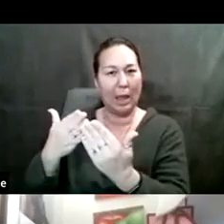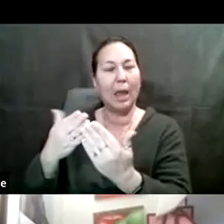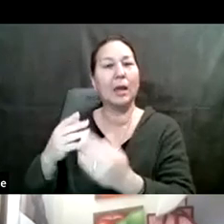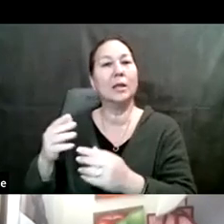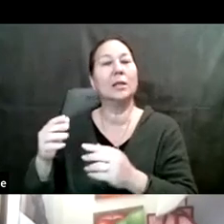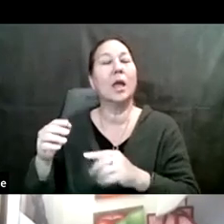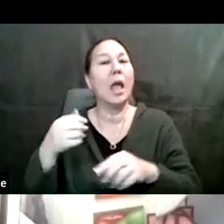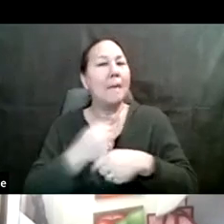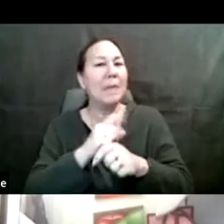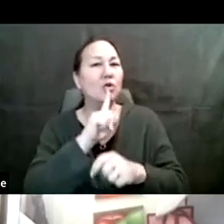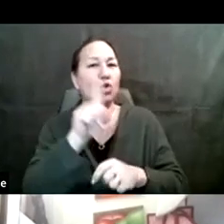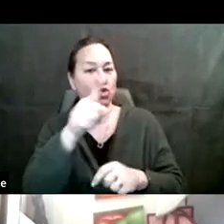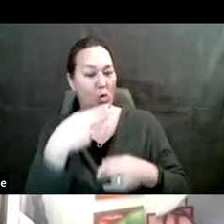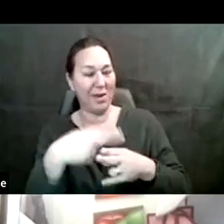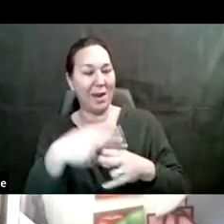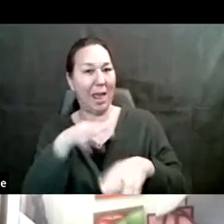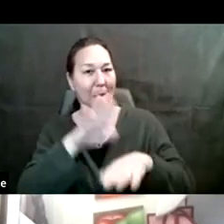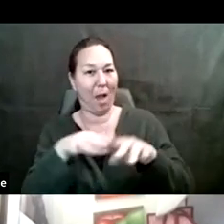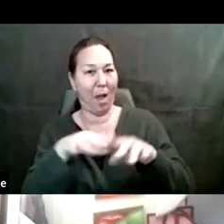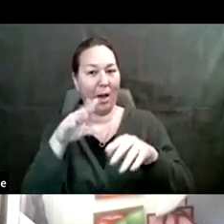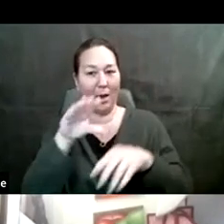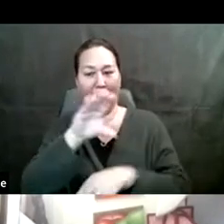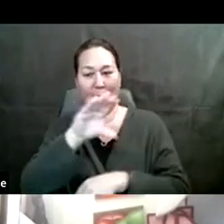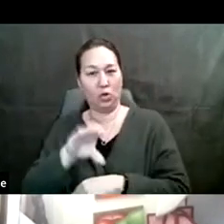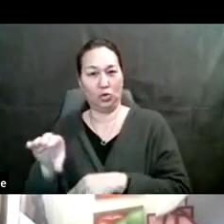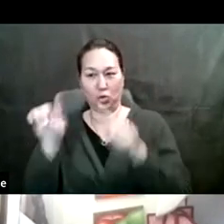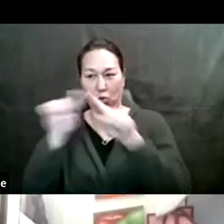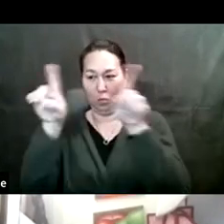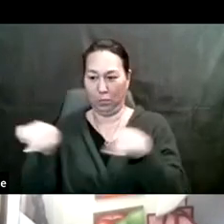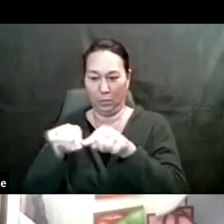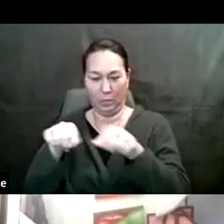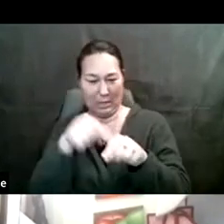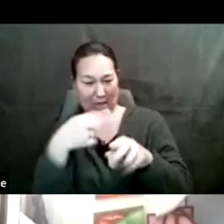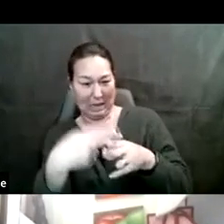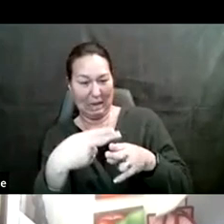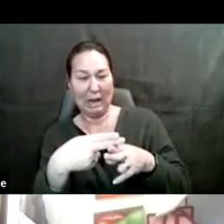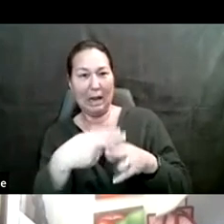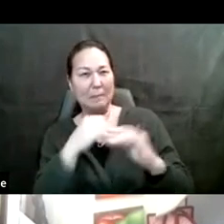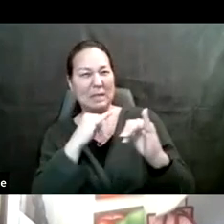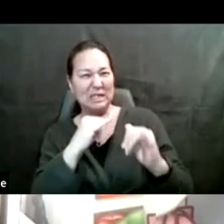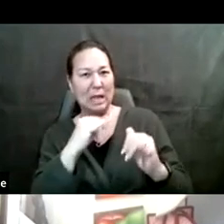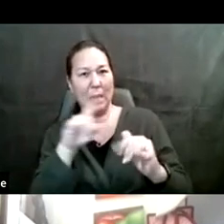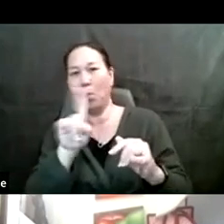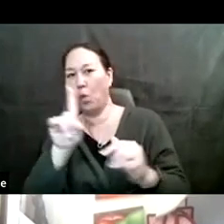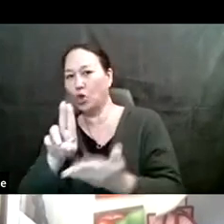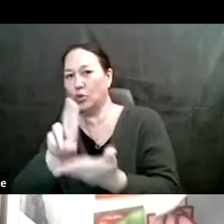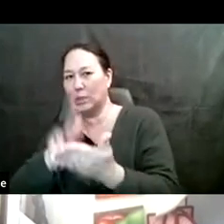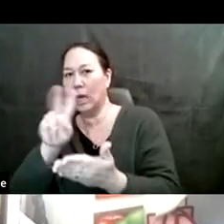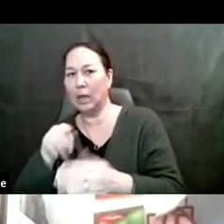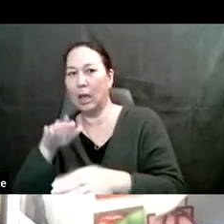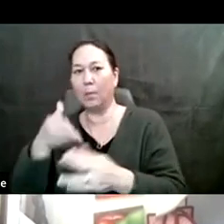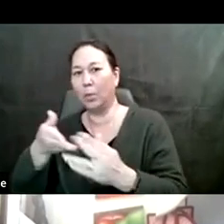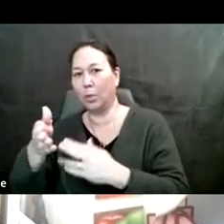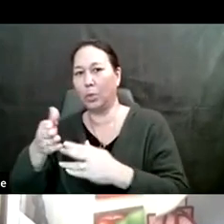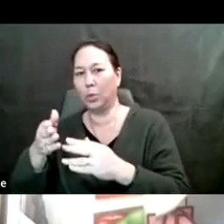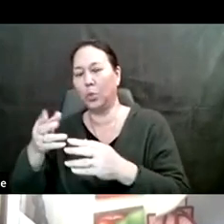to sign up for public comments and that will allow us to identify you when it's your turn to testify we'll begin this evening with